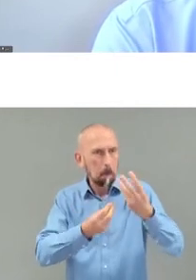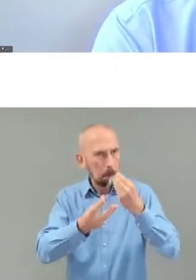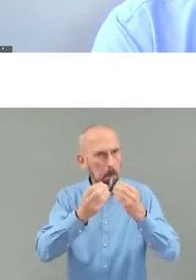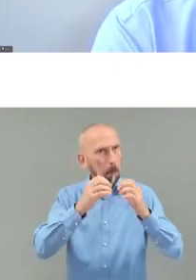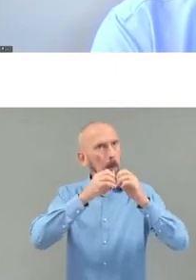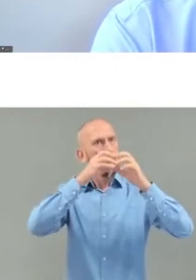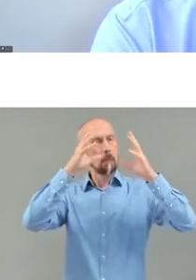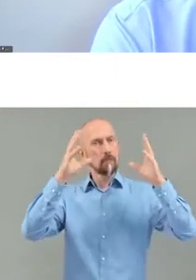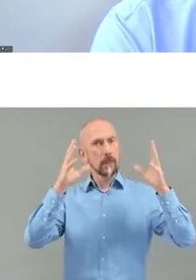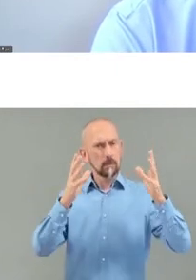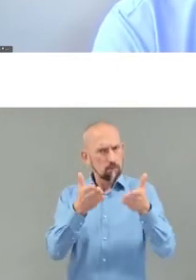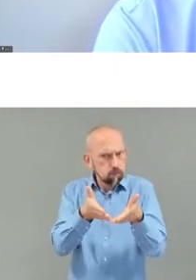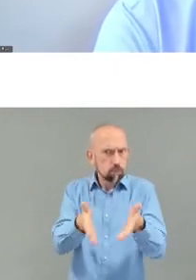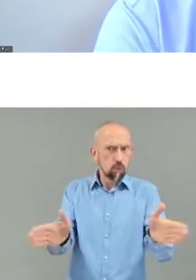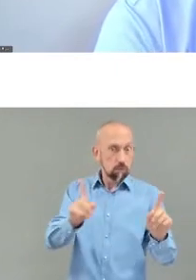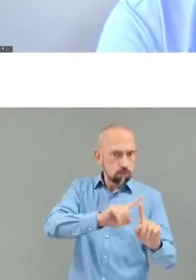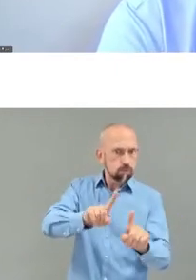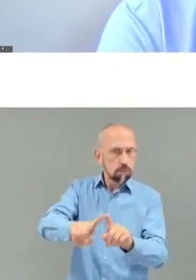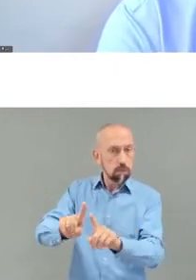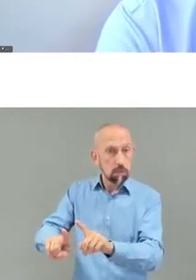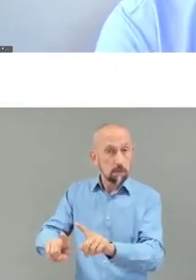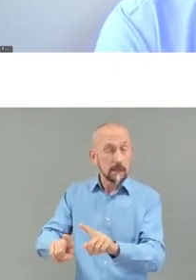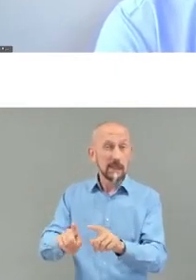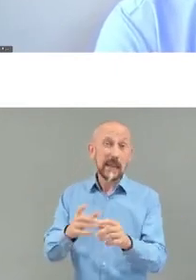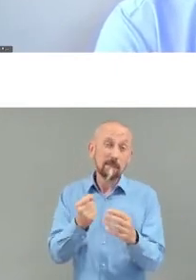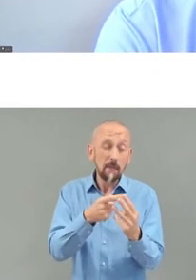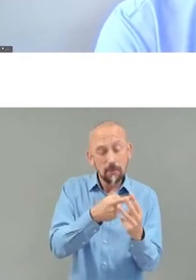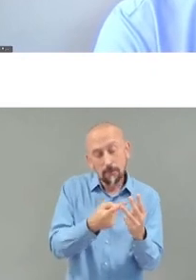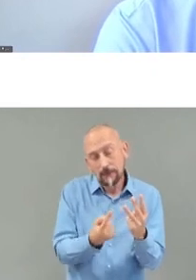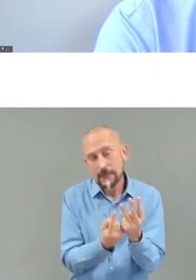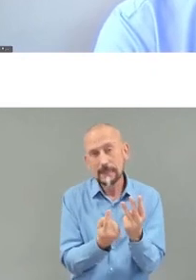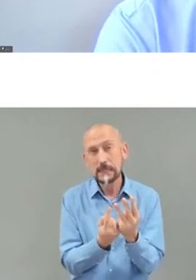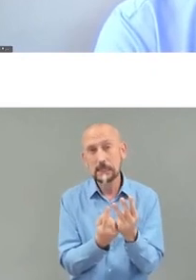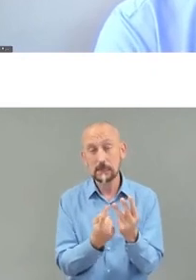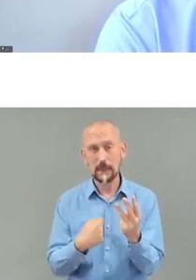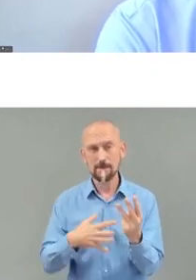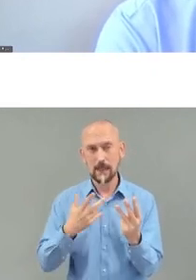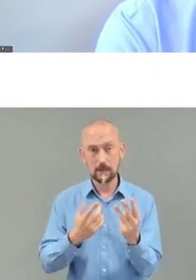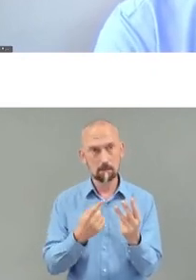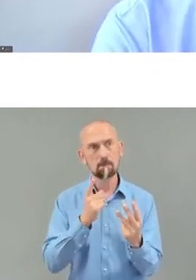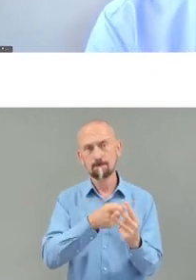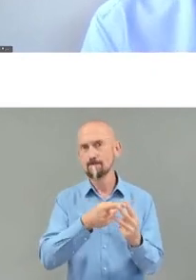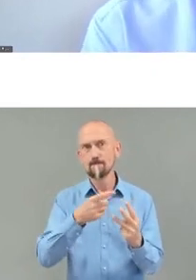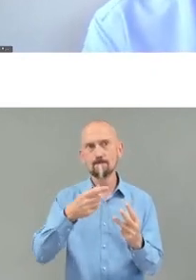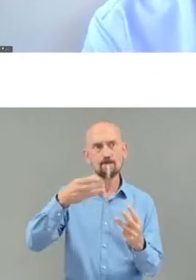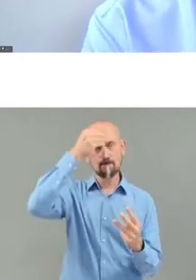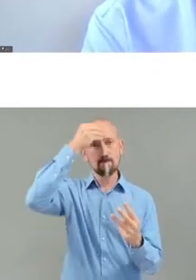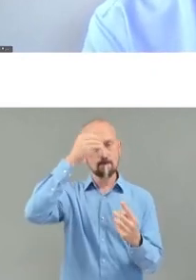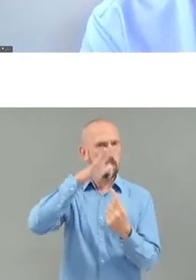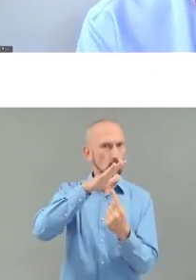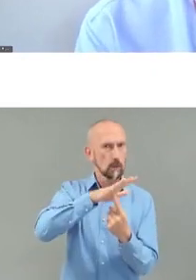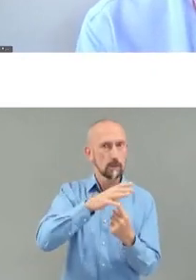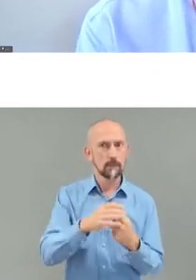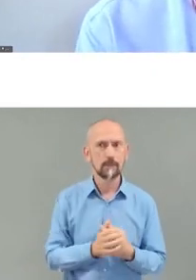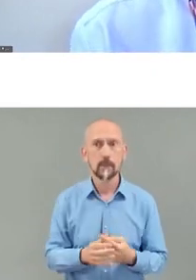as well. However, there are 3 points that were sort of key in when I was listening. One point that Victoria made: